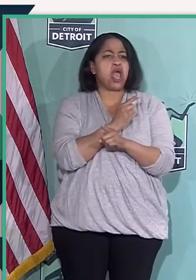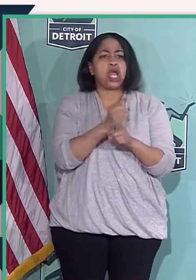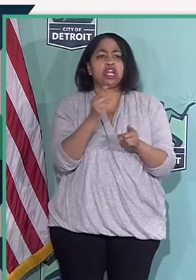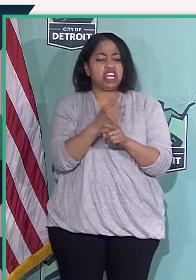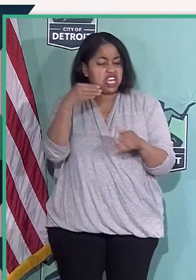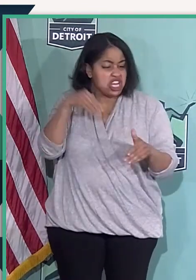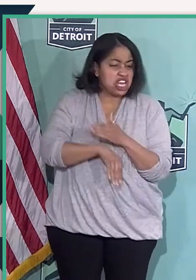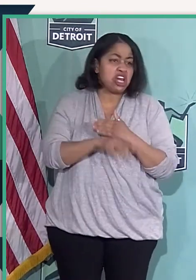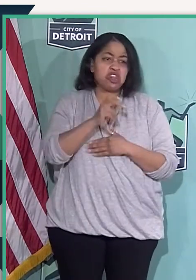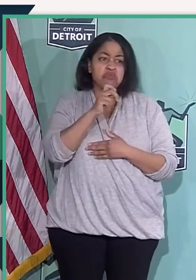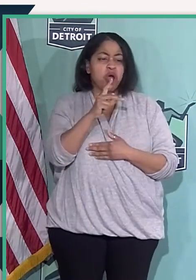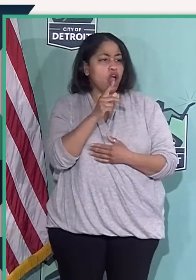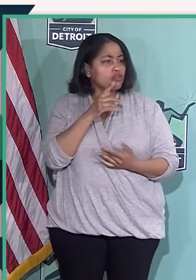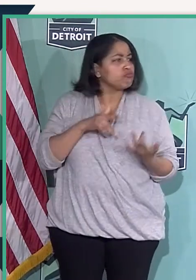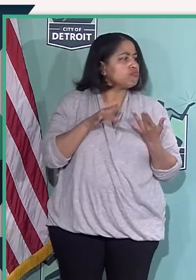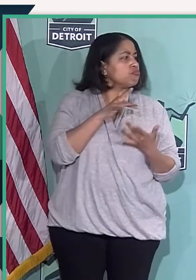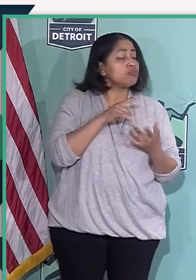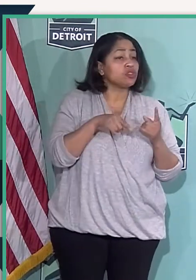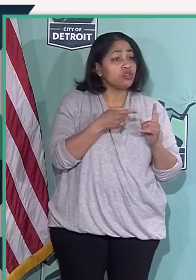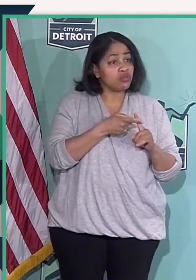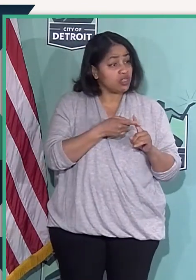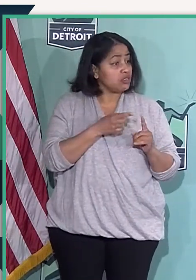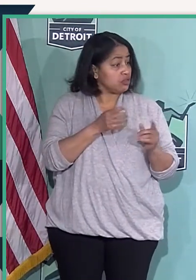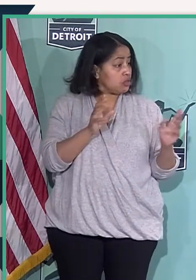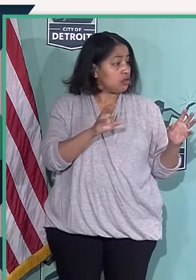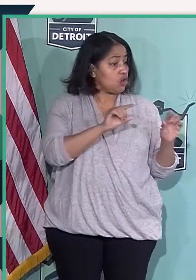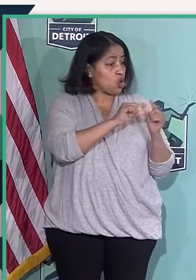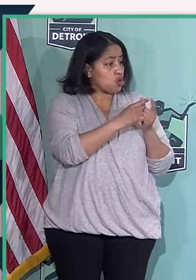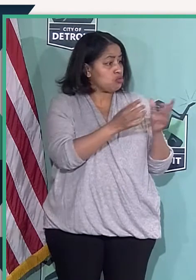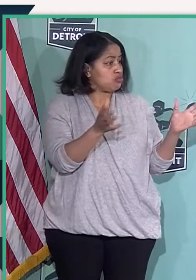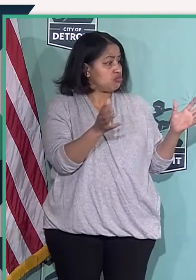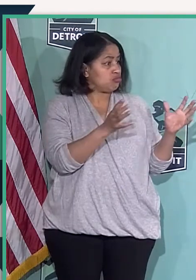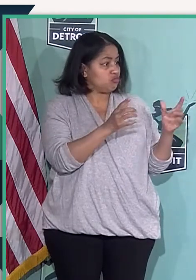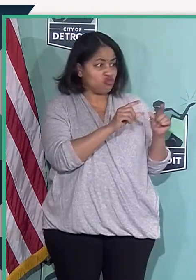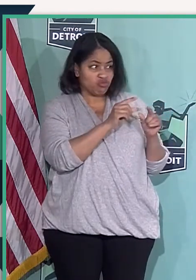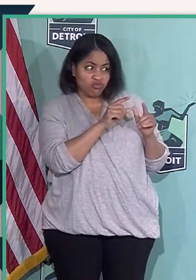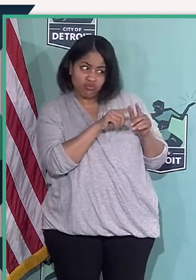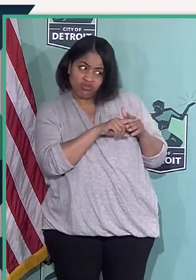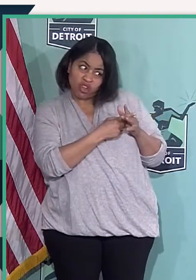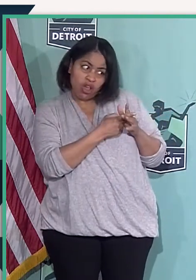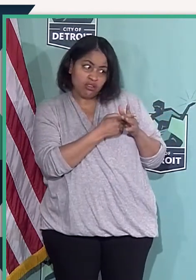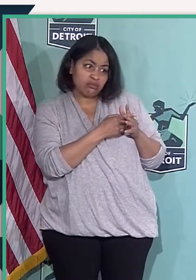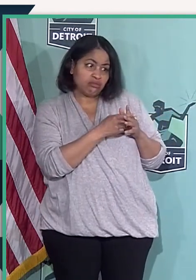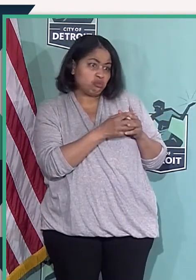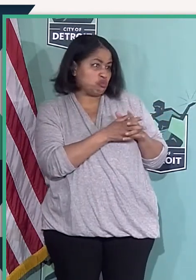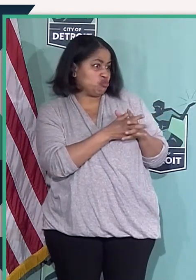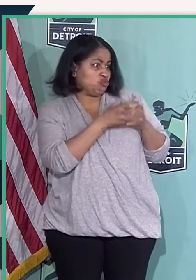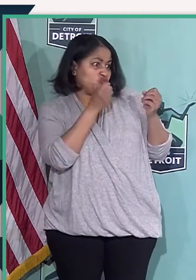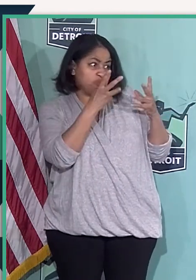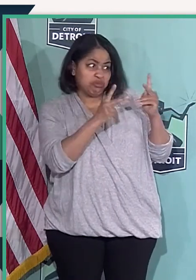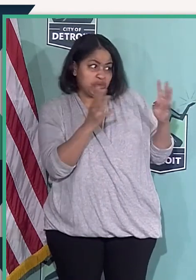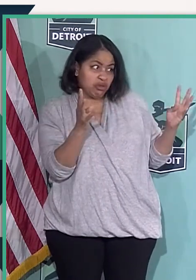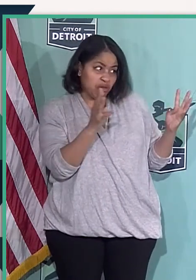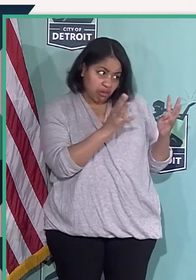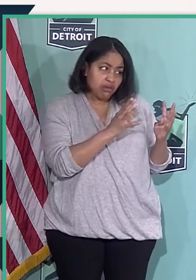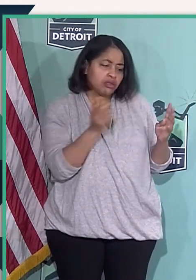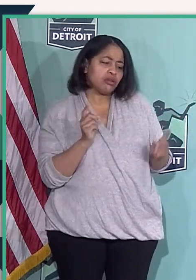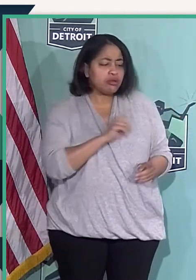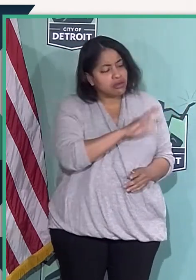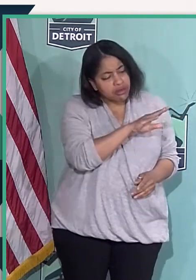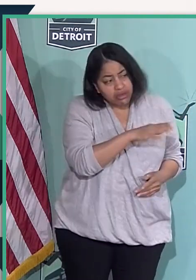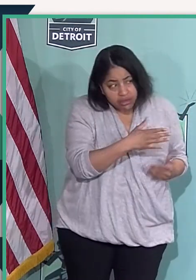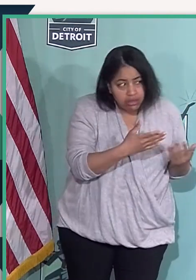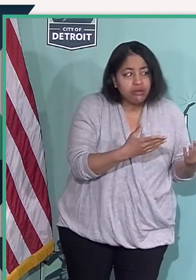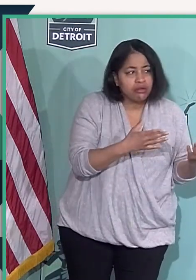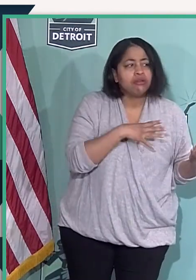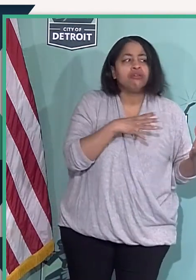in the parks, and when group starts to get a little too big, they go and talk to them and they split up, which has been great cooperation. And in the